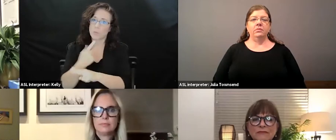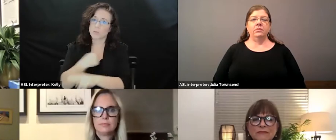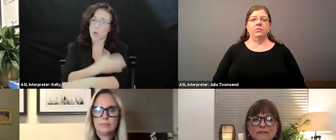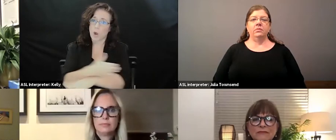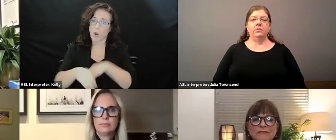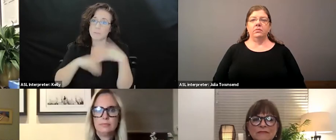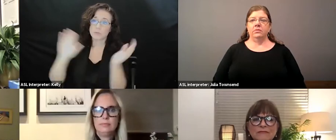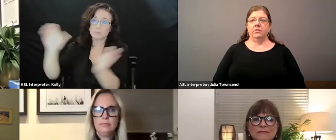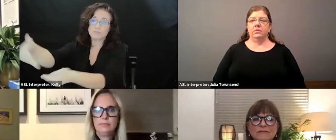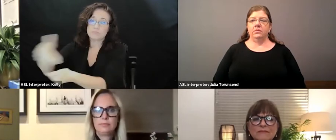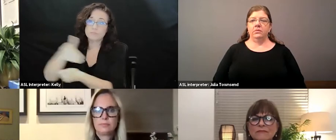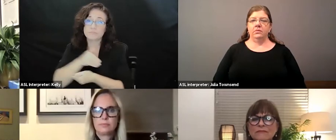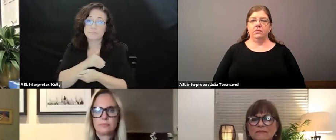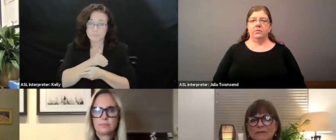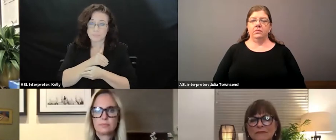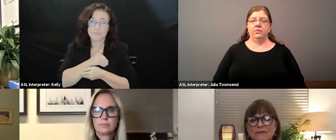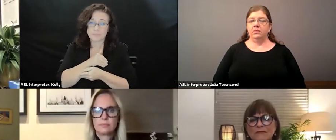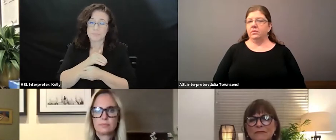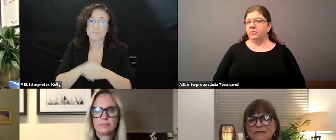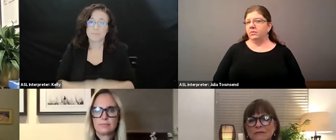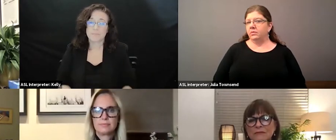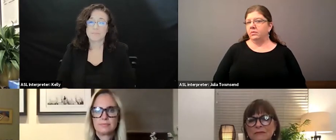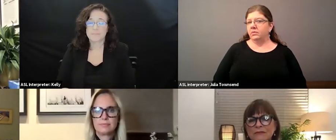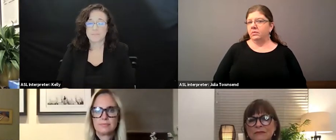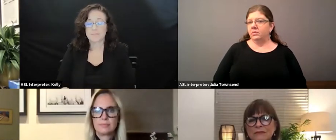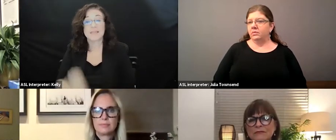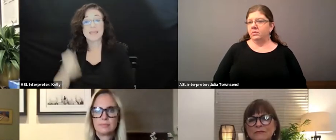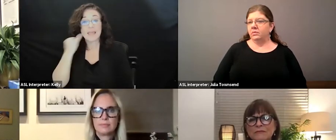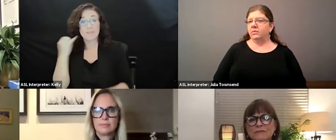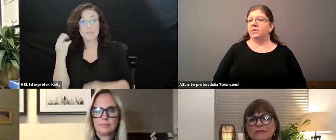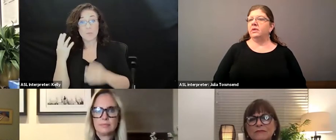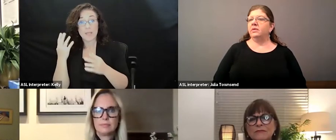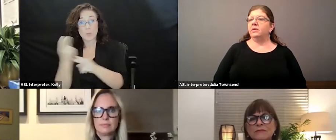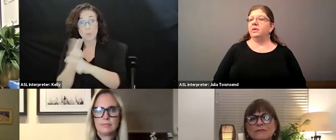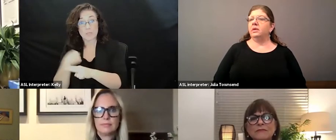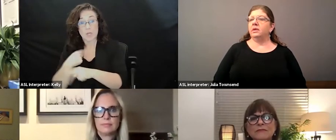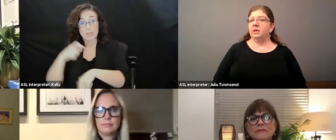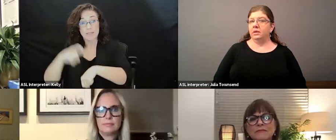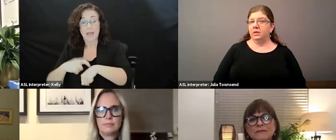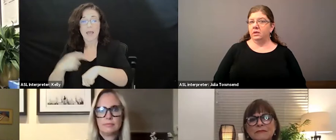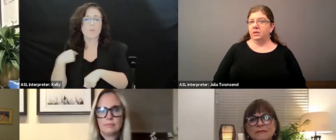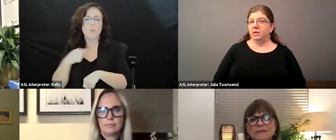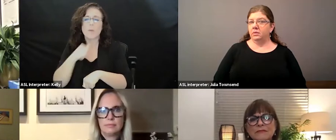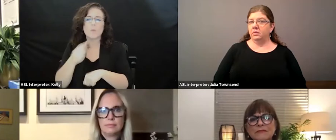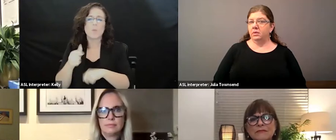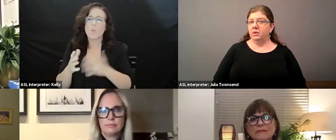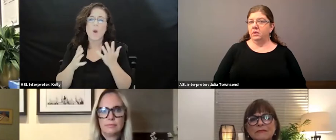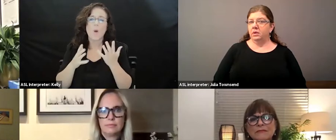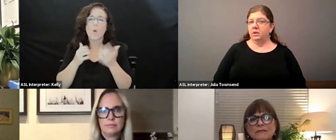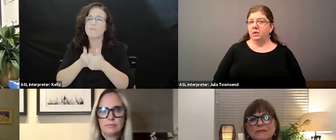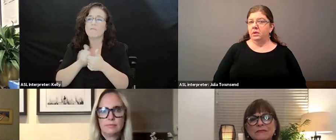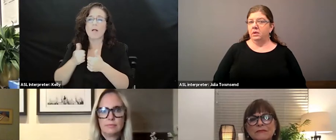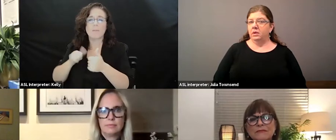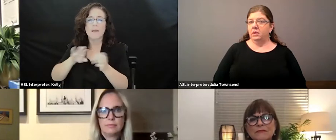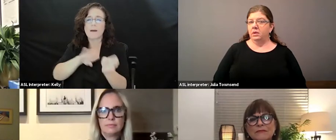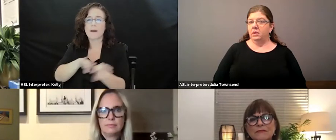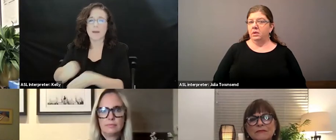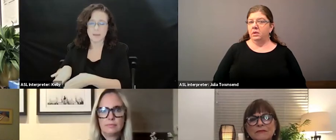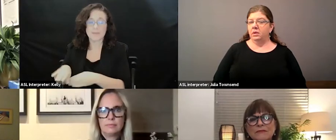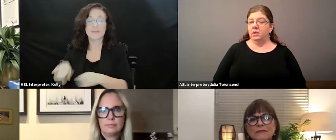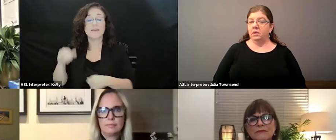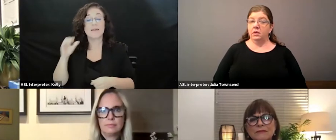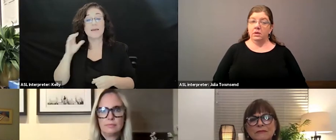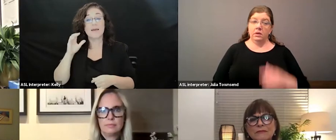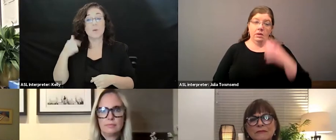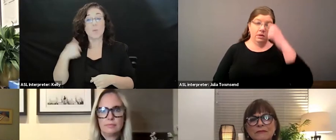time then victory won't lie in the blade but in all the bridges we've made that is the promised glade the